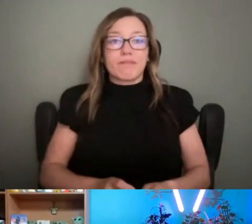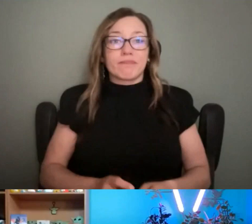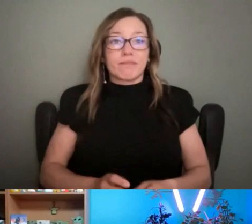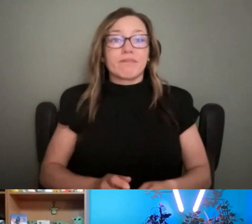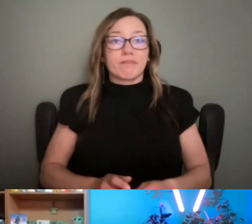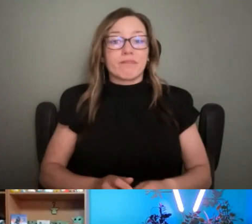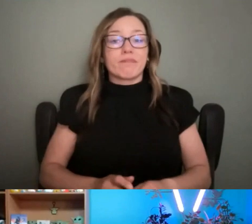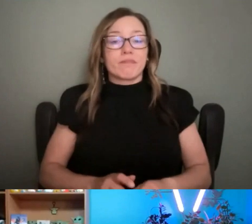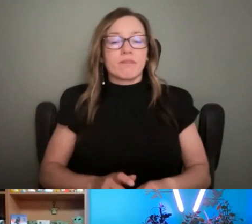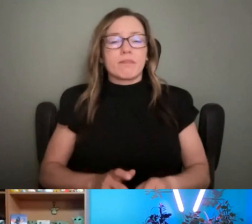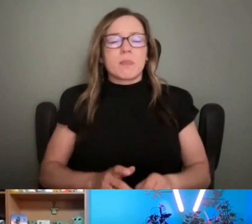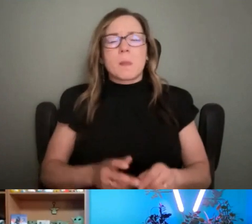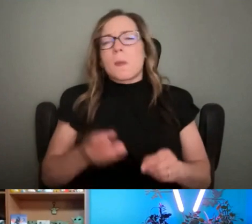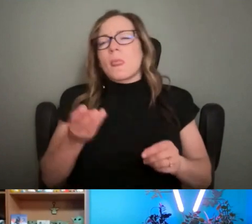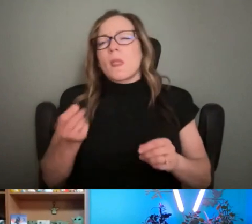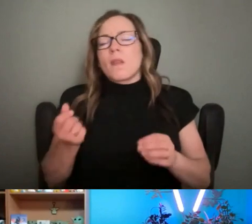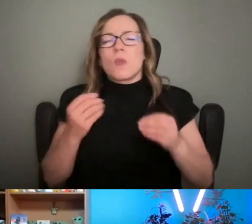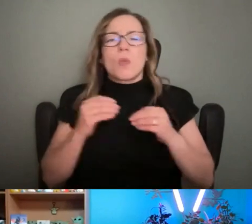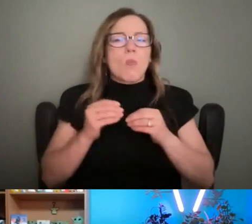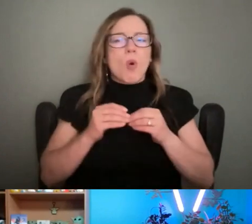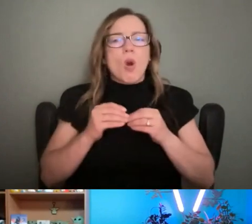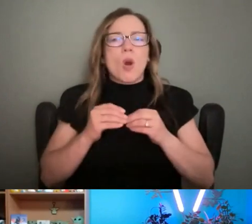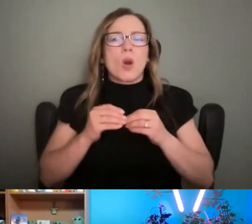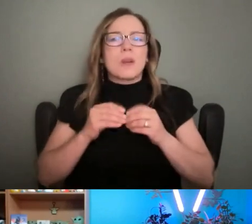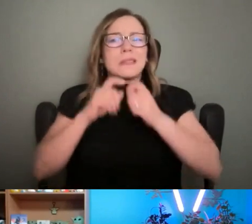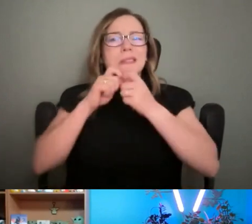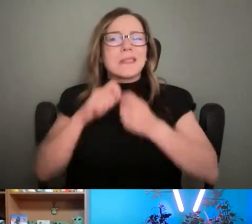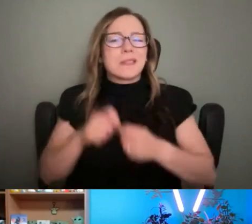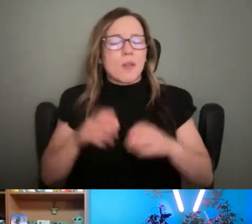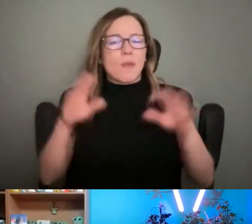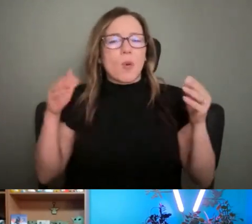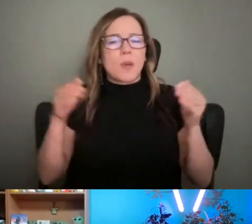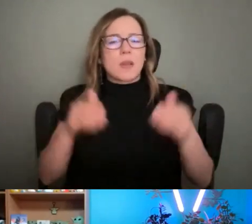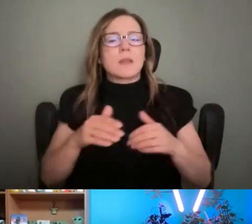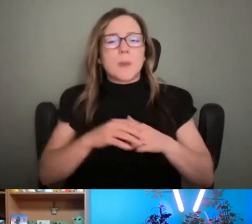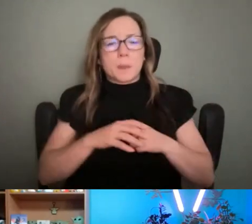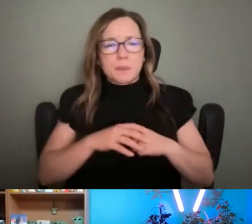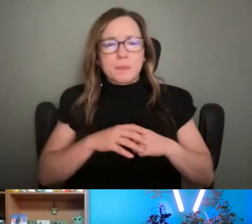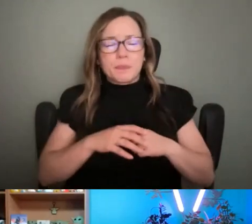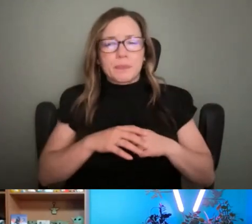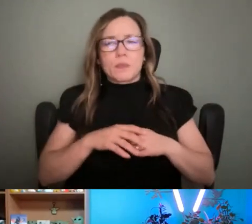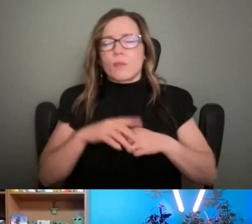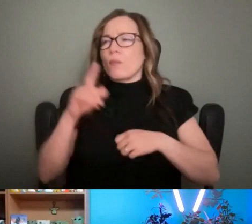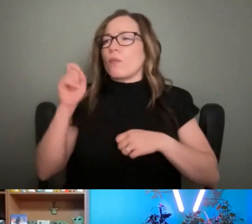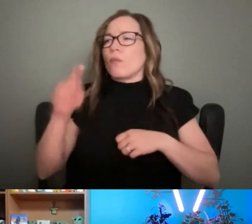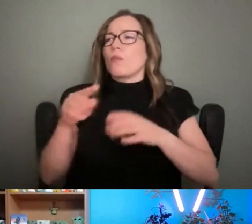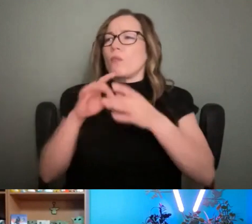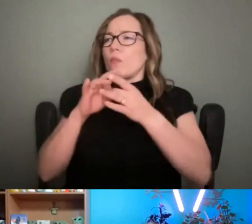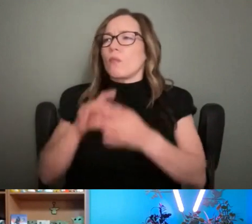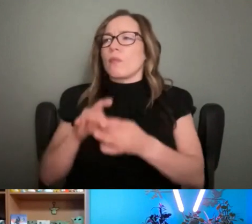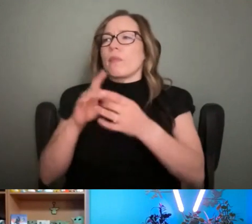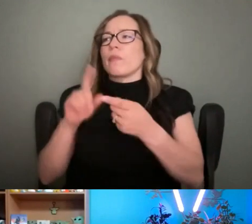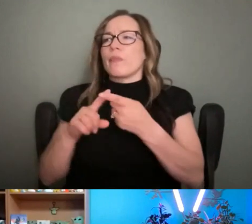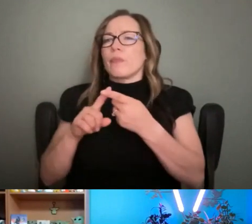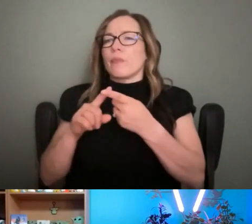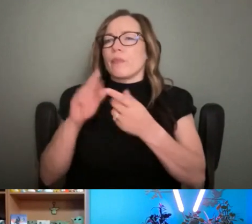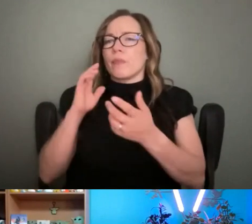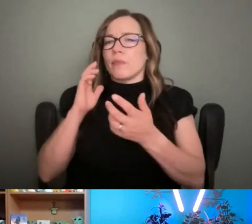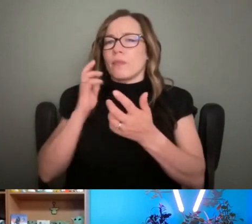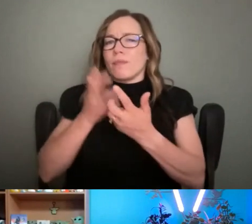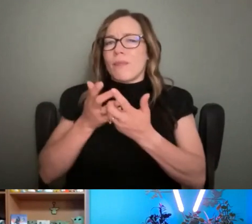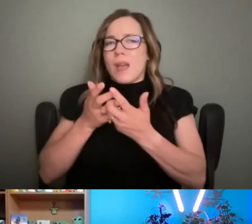Super. Just a couple more kind of detail-focused questions. But mm-hmm. there was a question about match. It, can folks